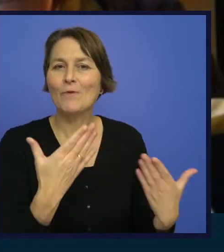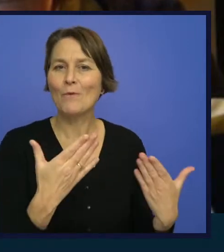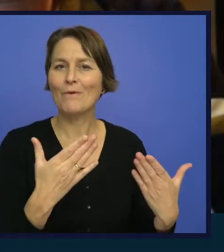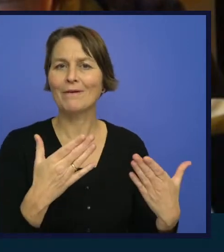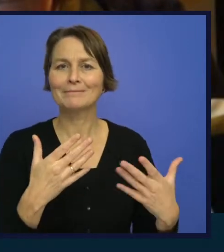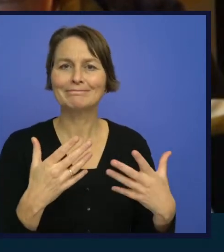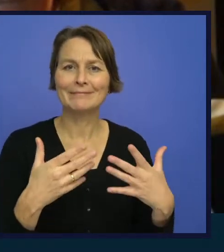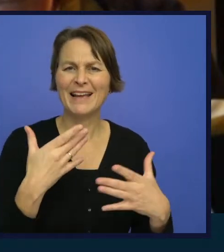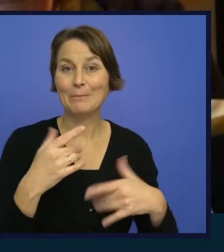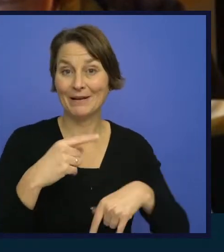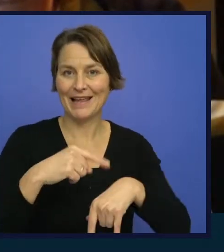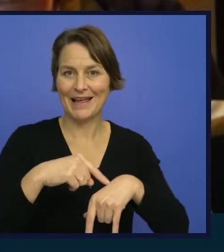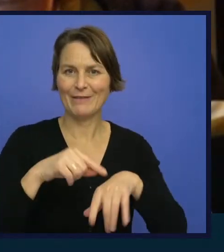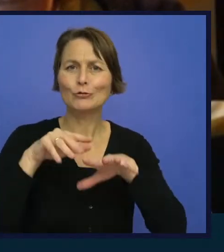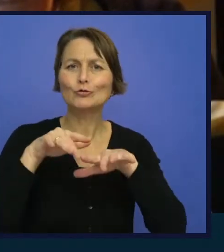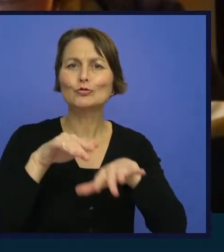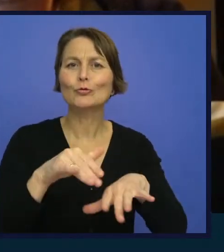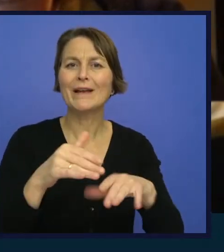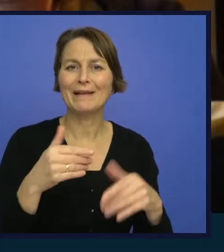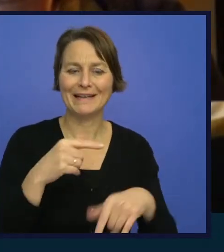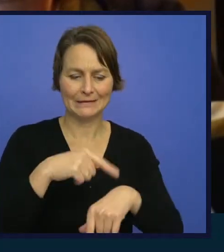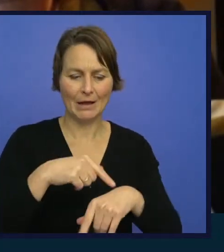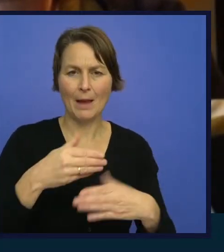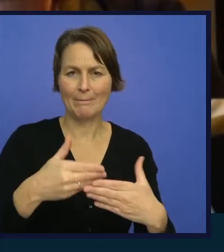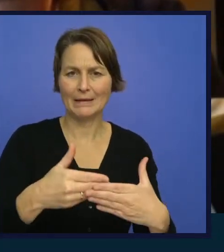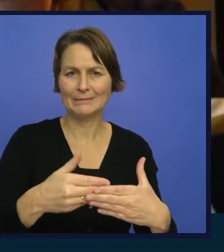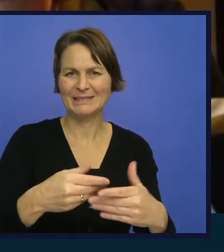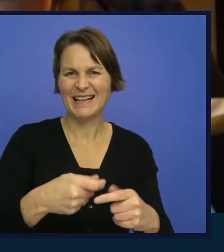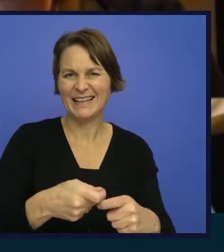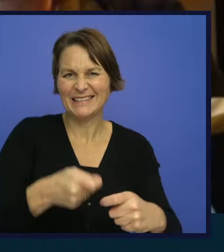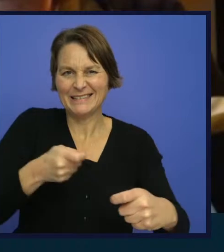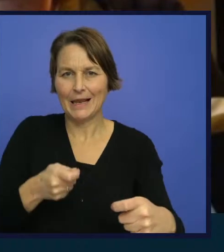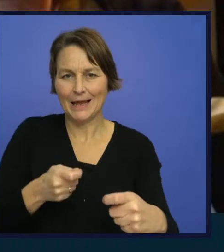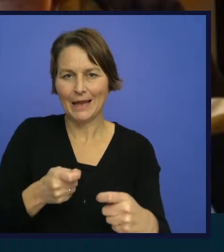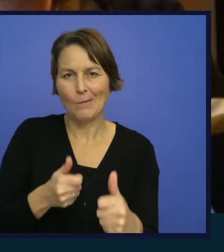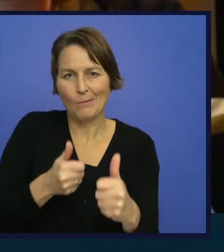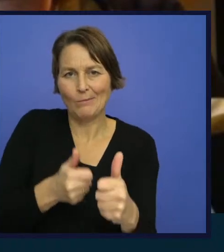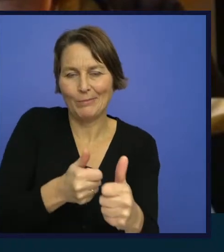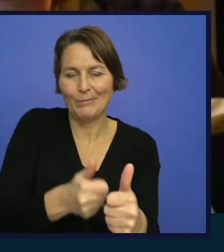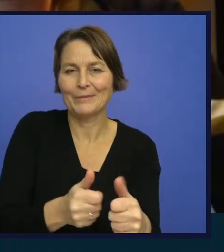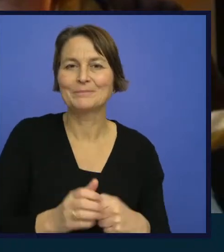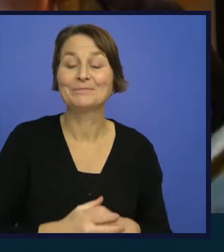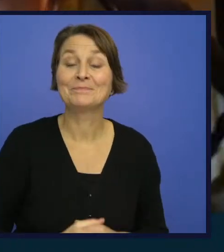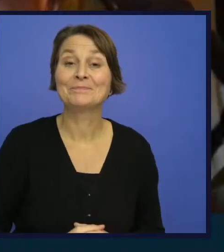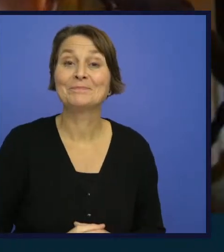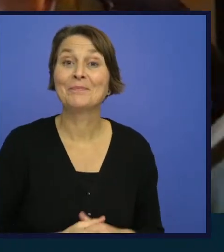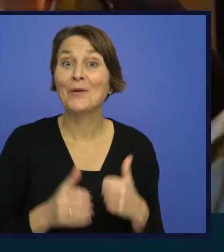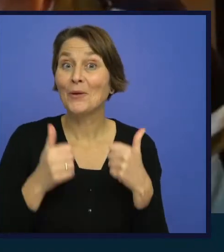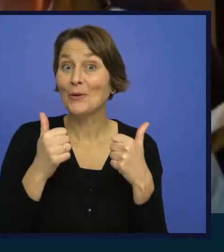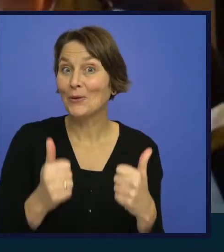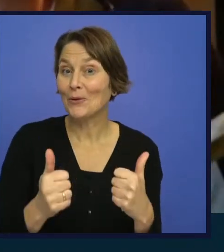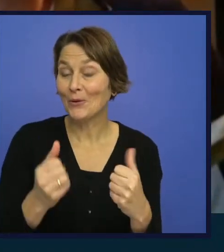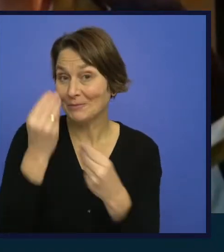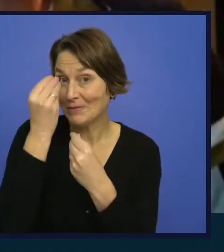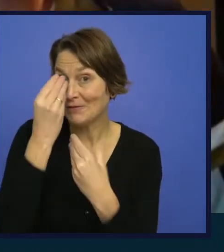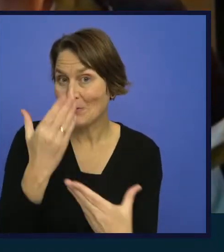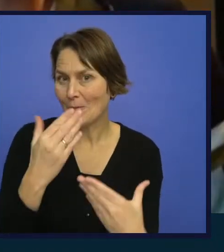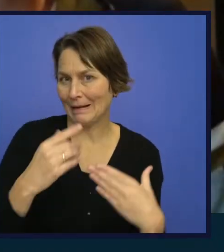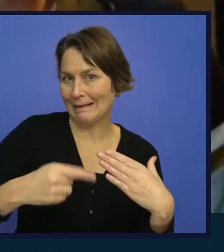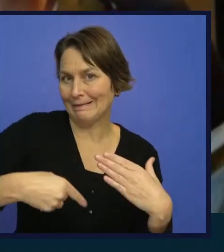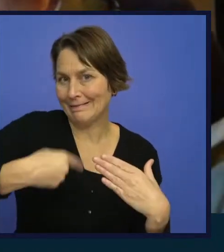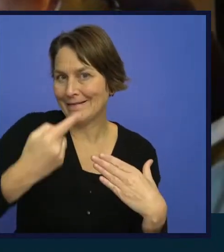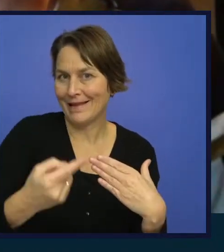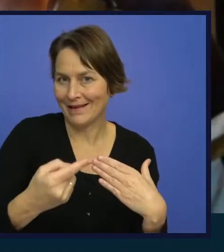have. And we also have some bittersweet news regarding the next December edition of Azure